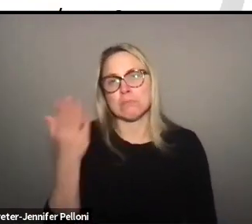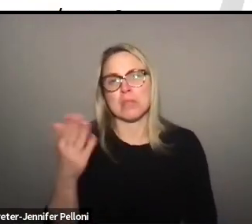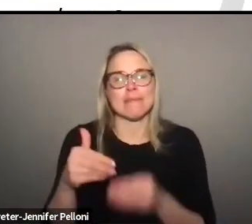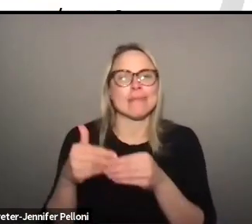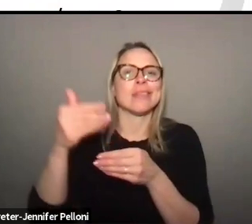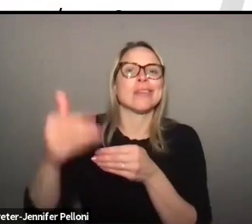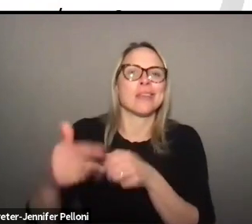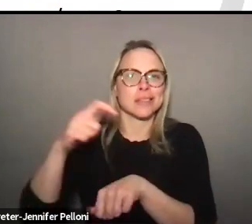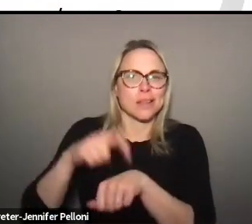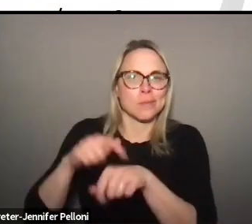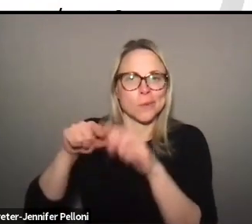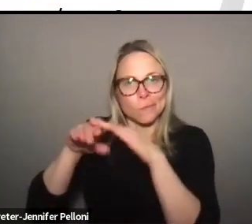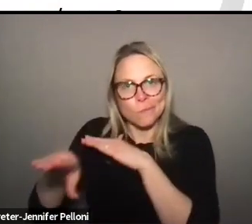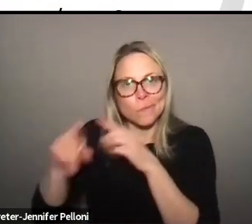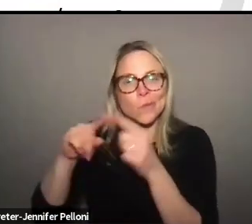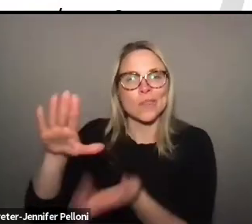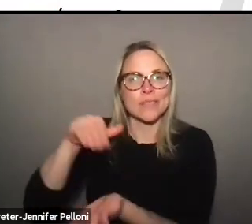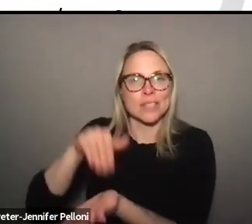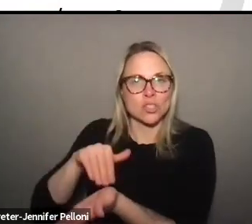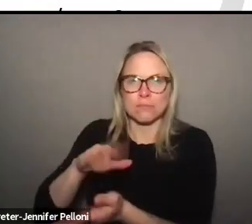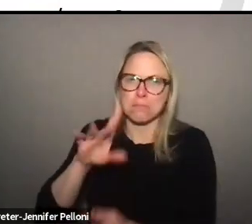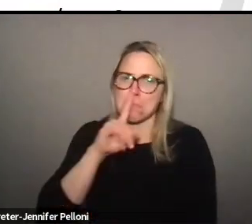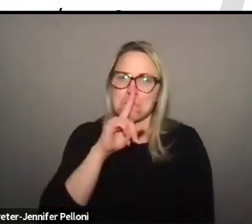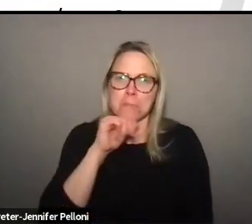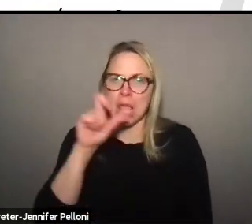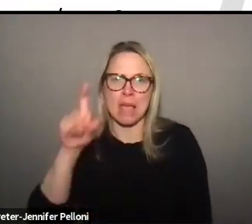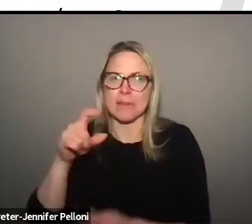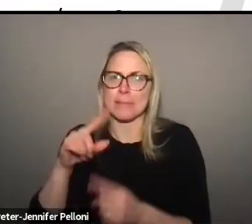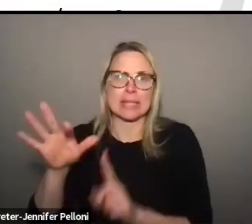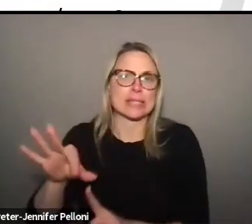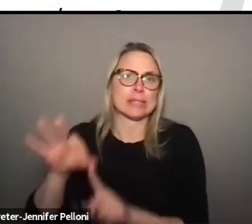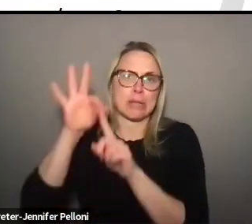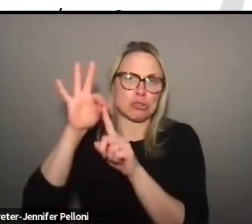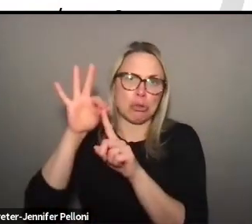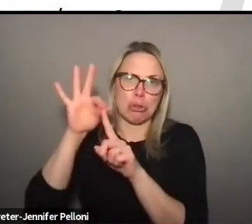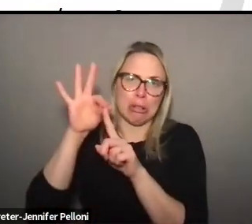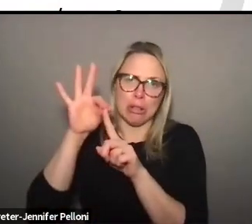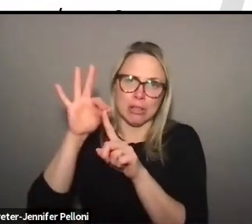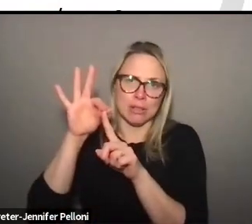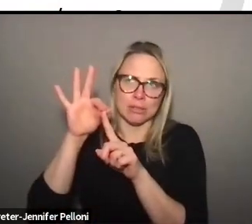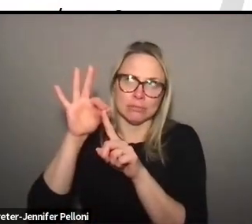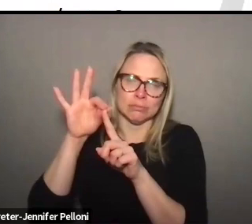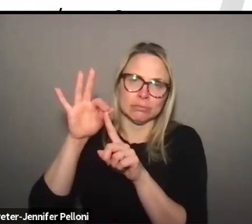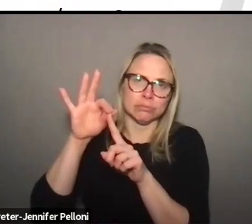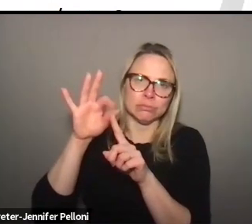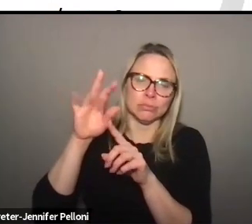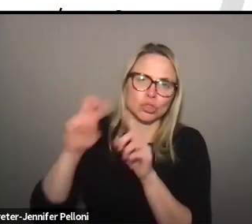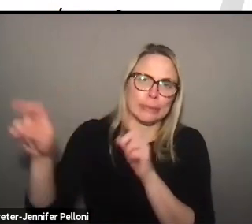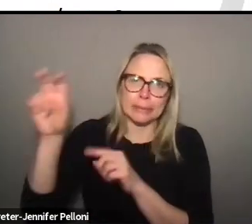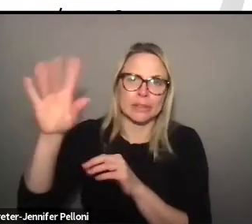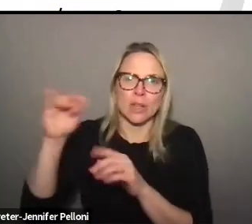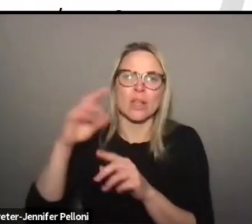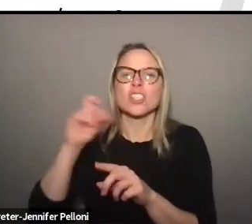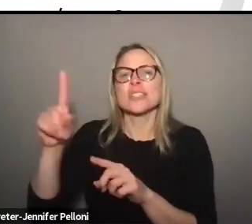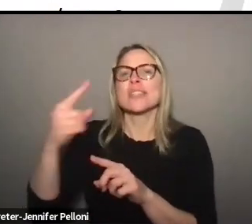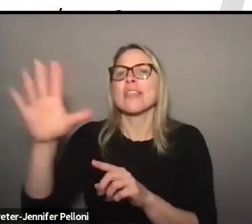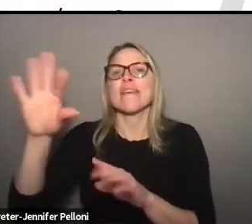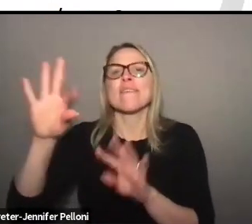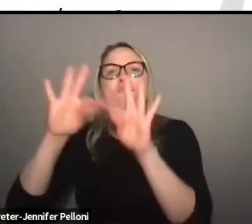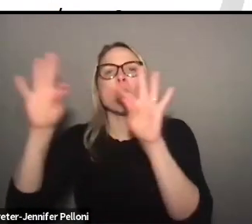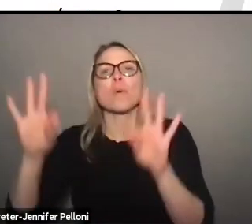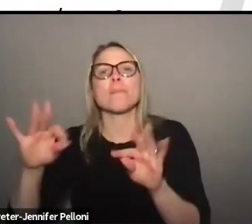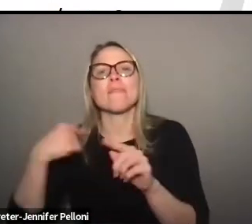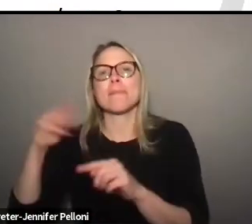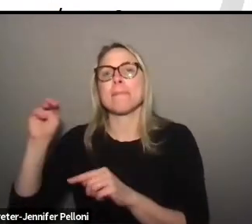time you go to your physician, it doesn't need to be a special trip, but next time you go, just print that form off the Maryland Able